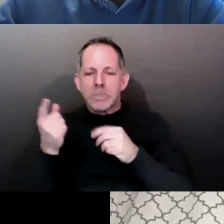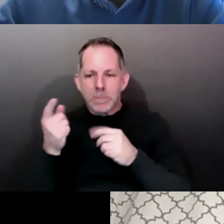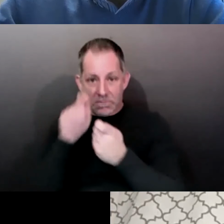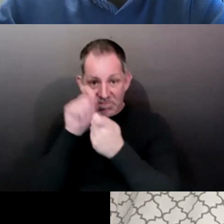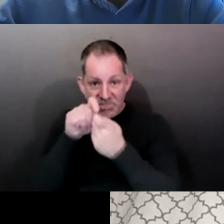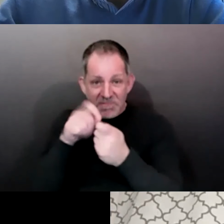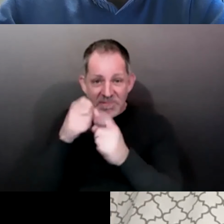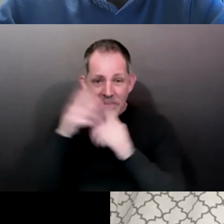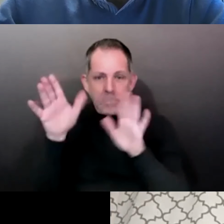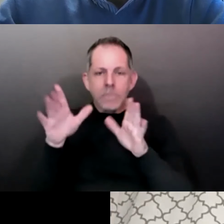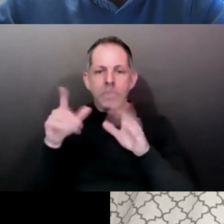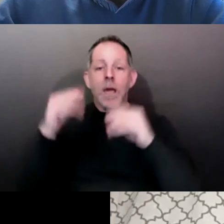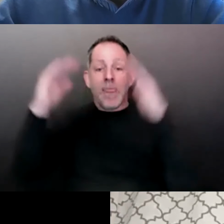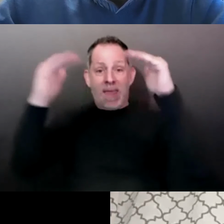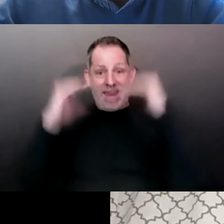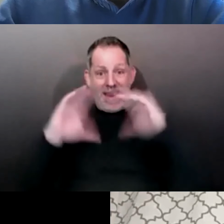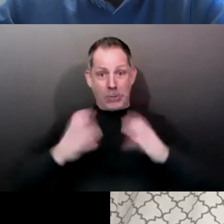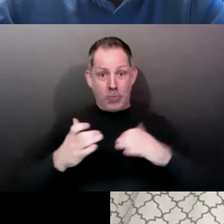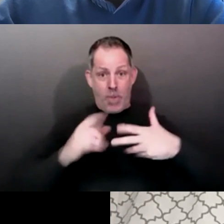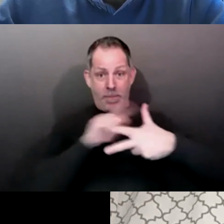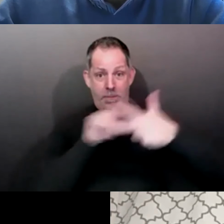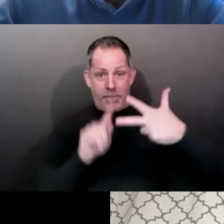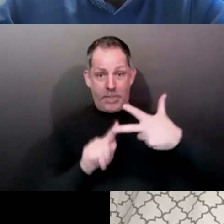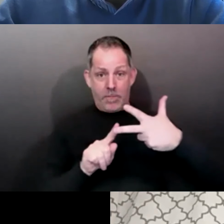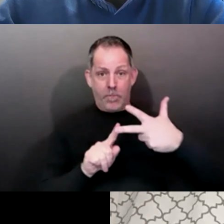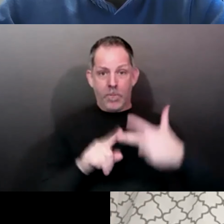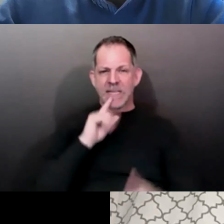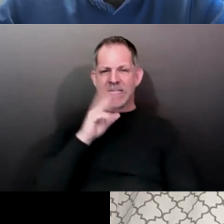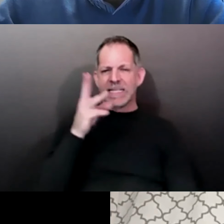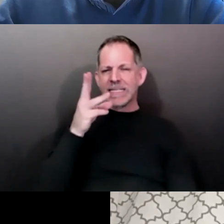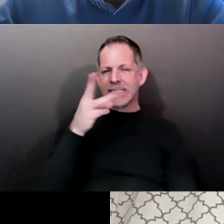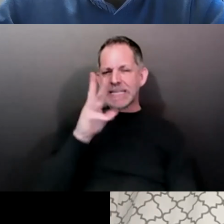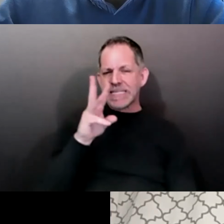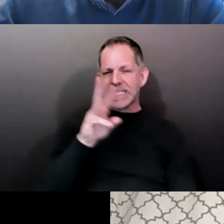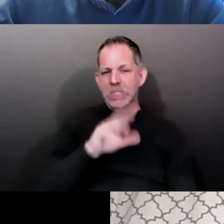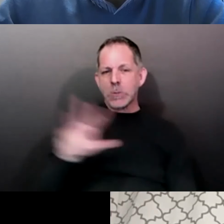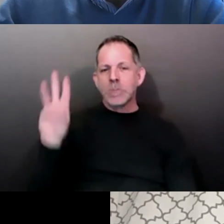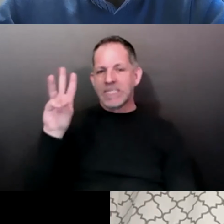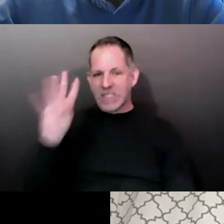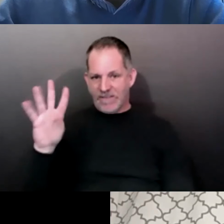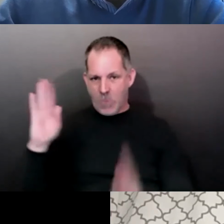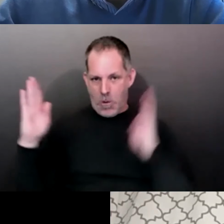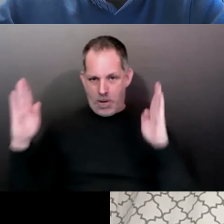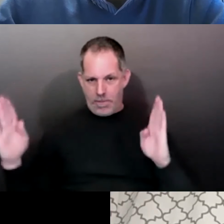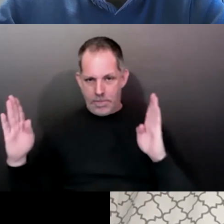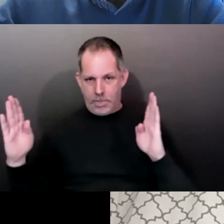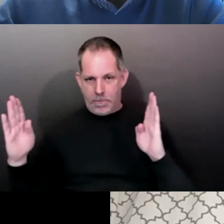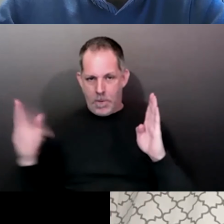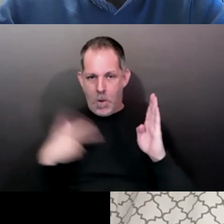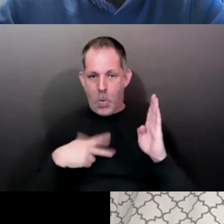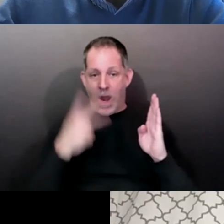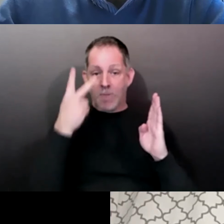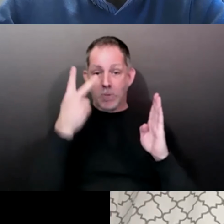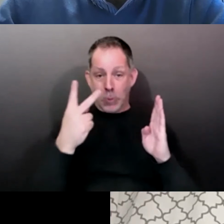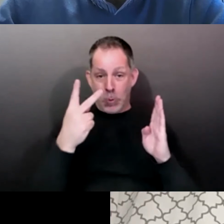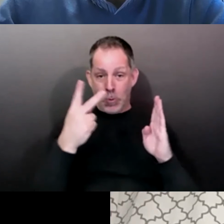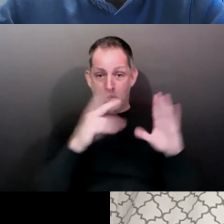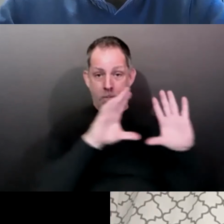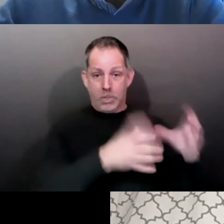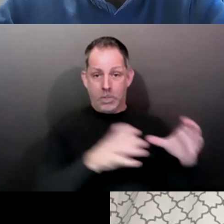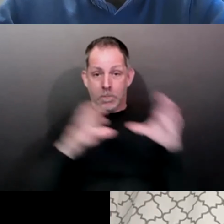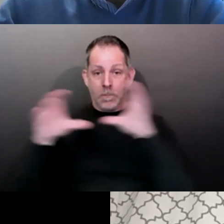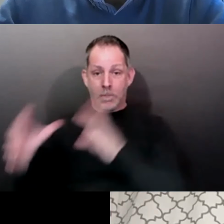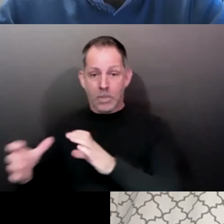individuals 16 to 64 who have 2 or more chronic medical conditions listed by CDC as